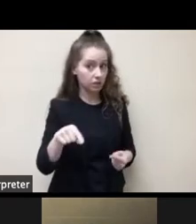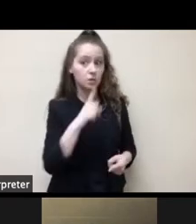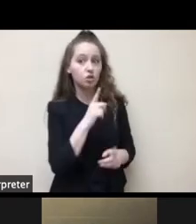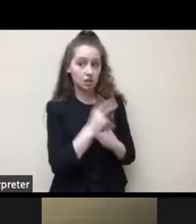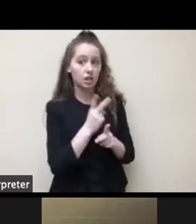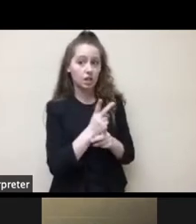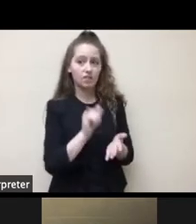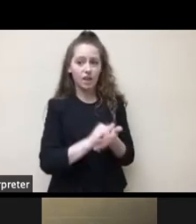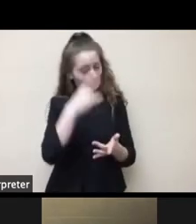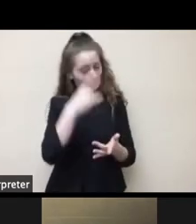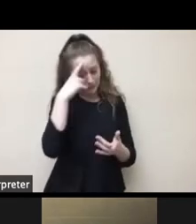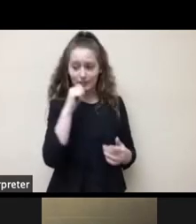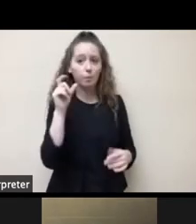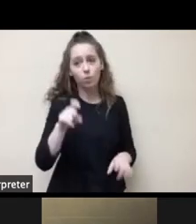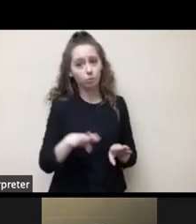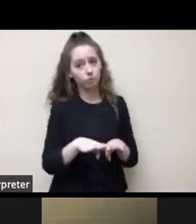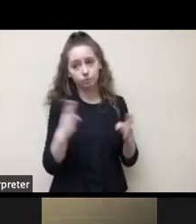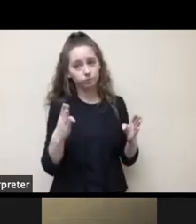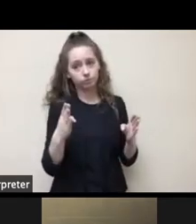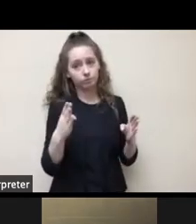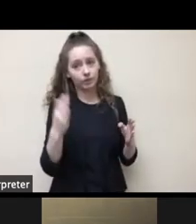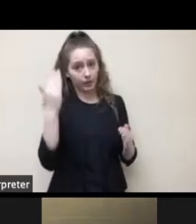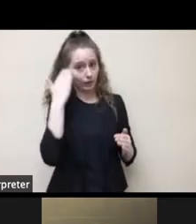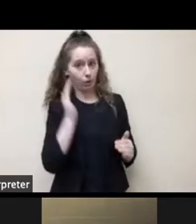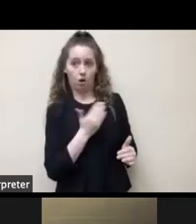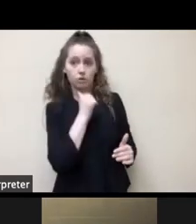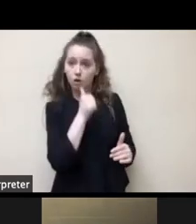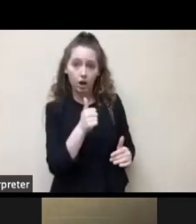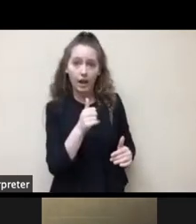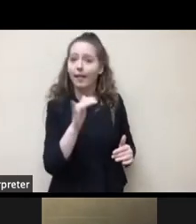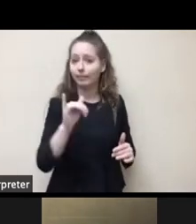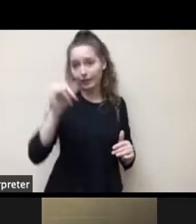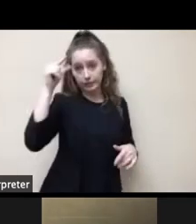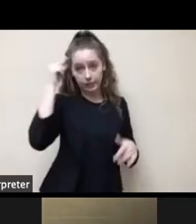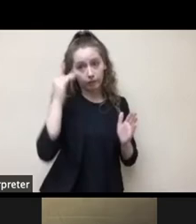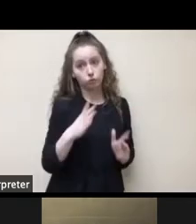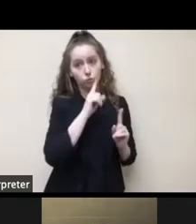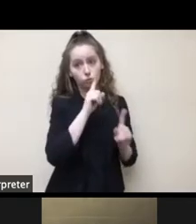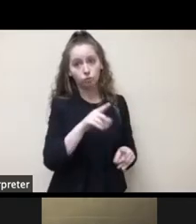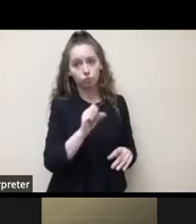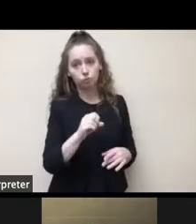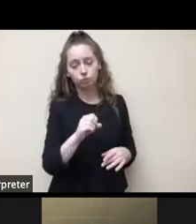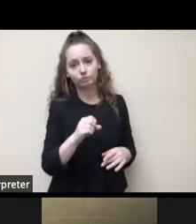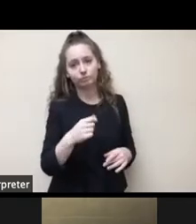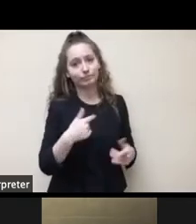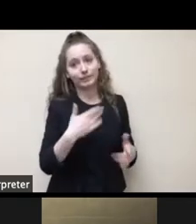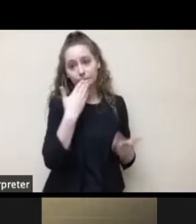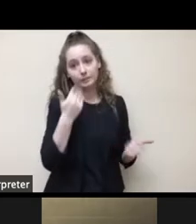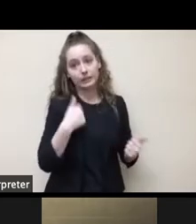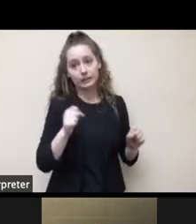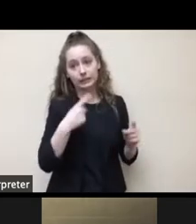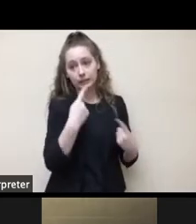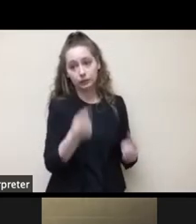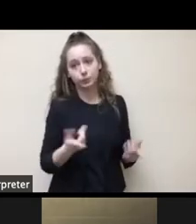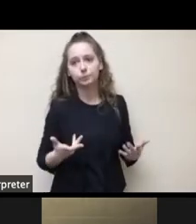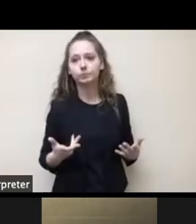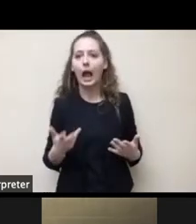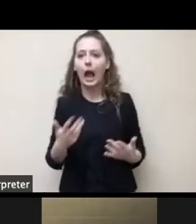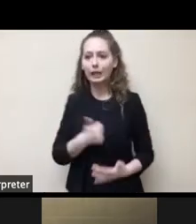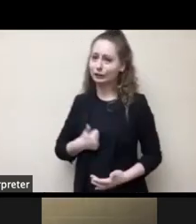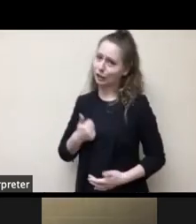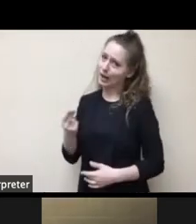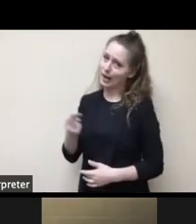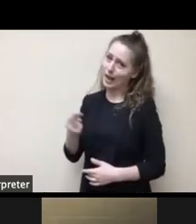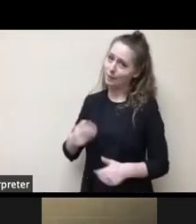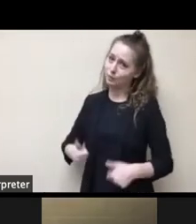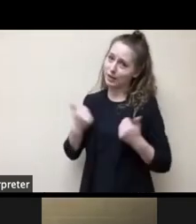supposed to be open. And I know ours aren't, and that's the governor's order. So that's about the best I can tell you. So, oh, sorry, Hammond resident, we're going to